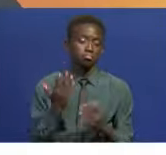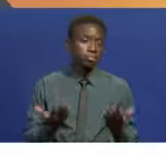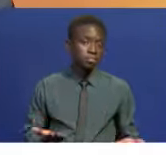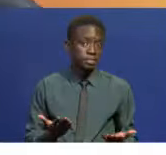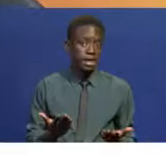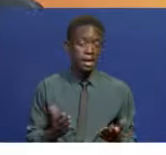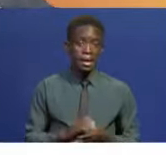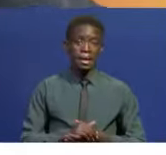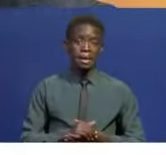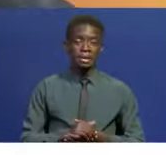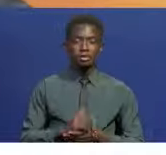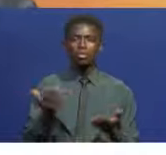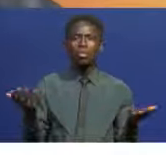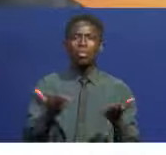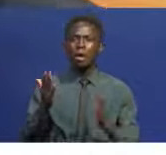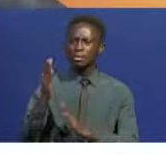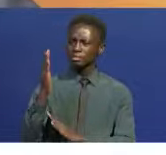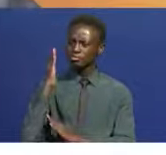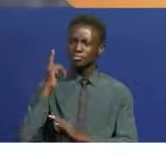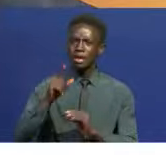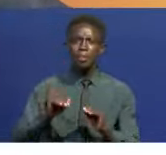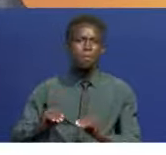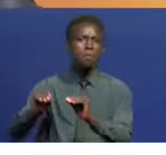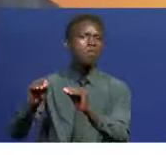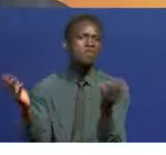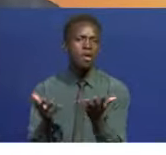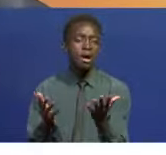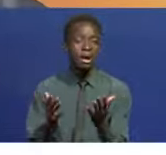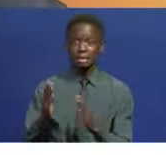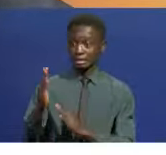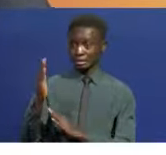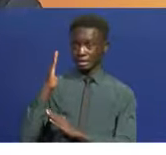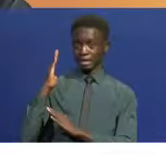Ngandi are the first line security for the nation.